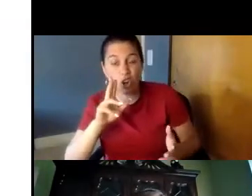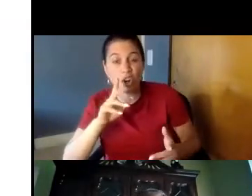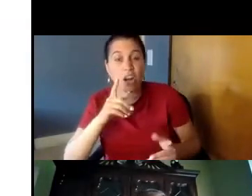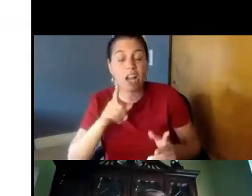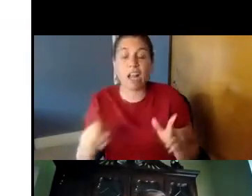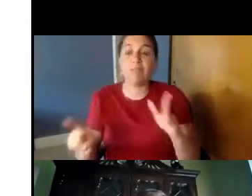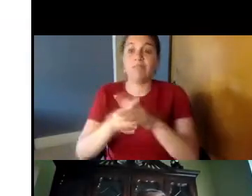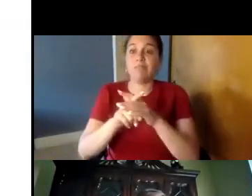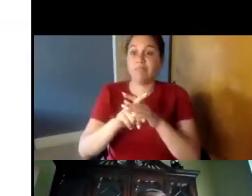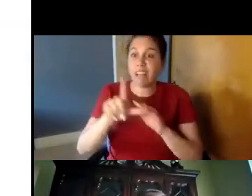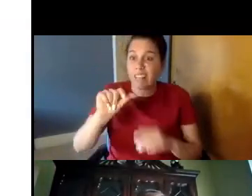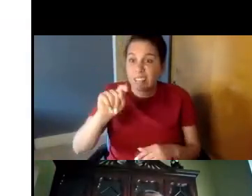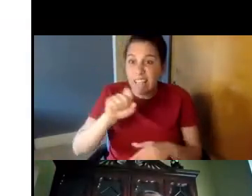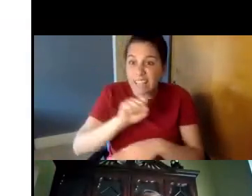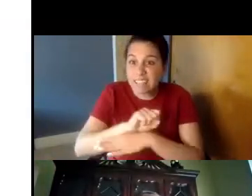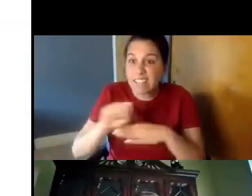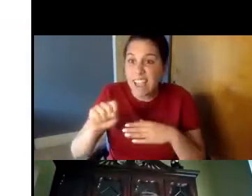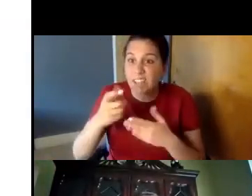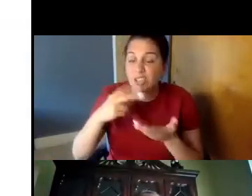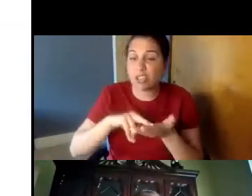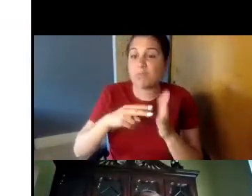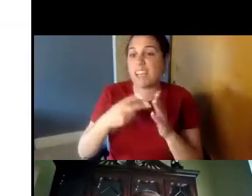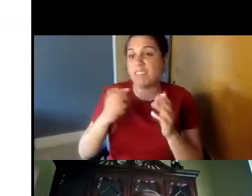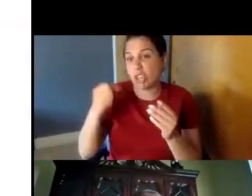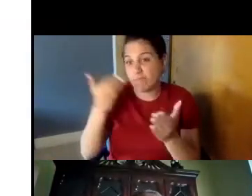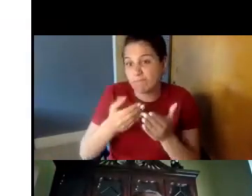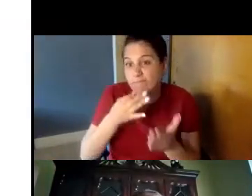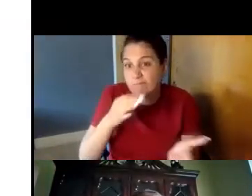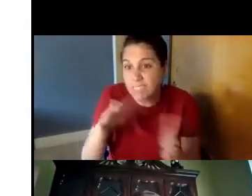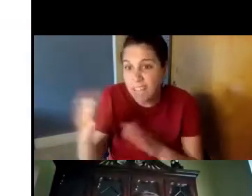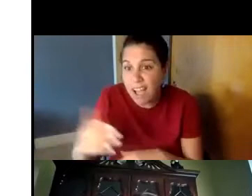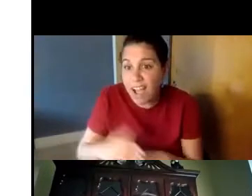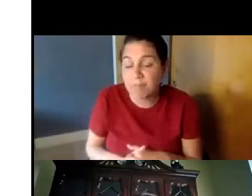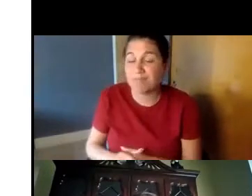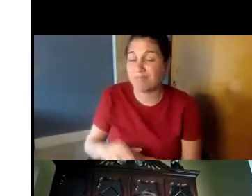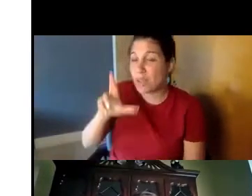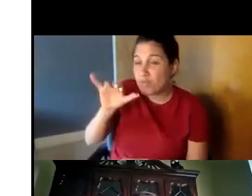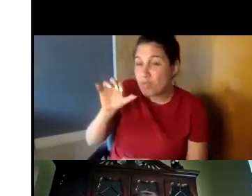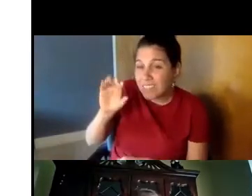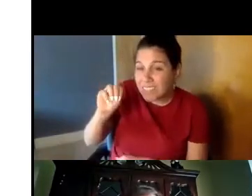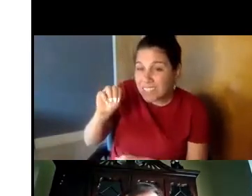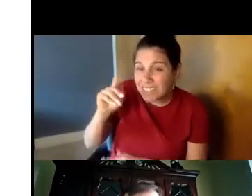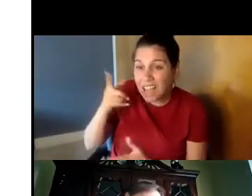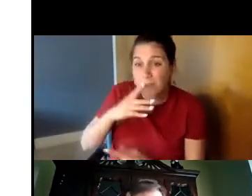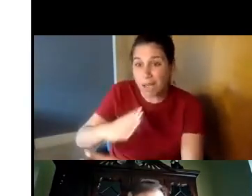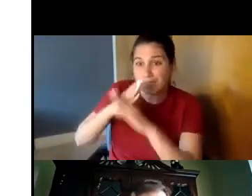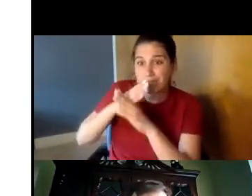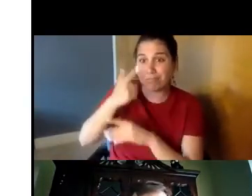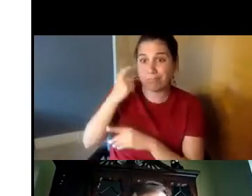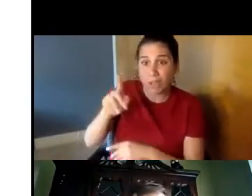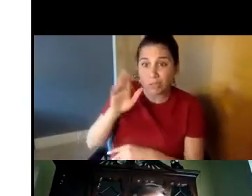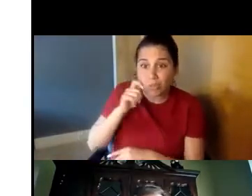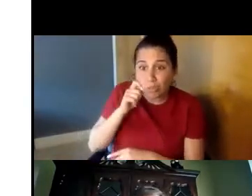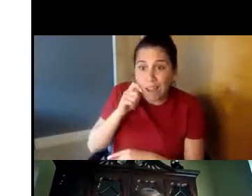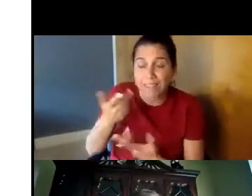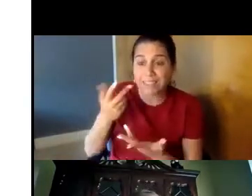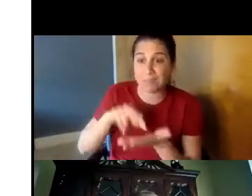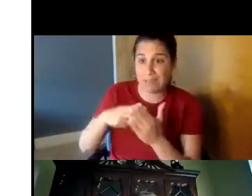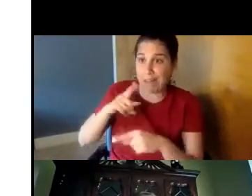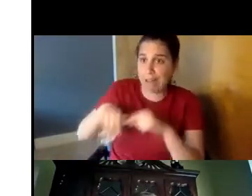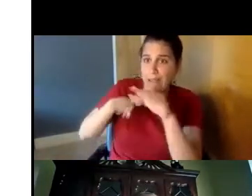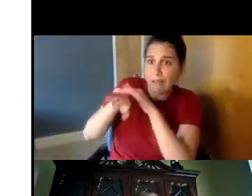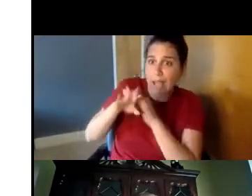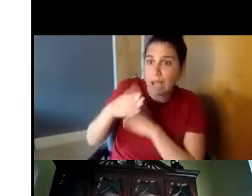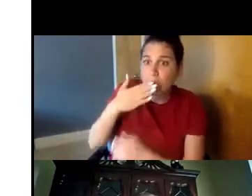it. They could be exposed to structural racism and discrimination that could limit their ability to get access to high quality healthcare. And